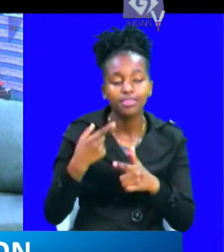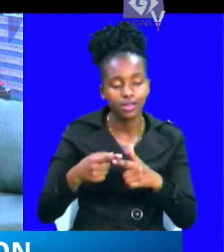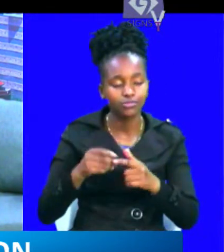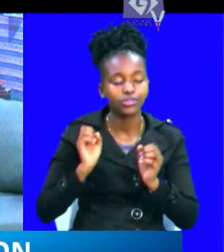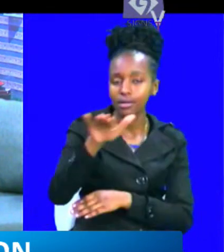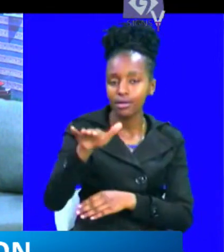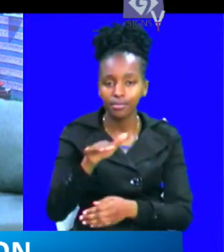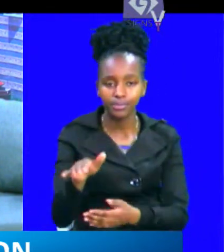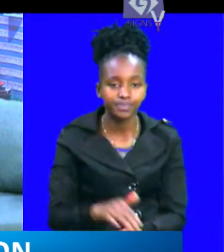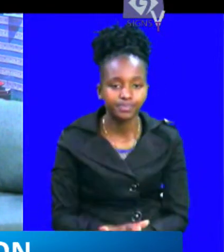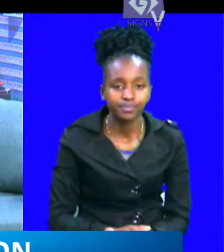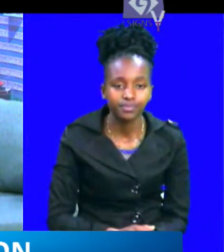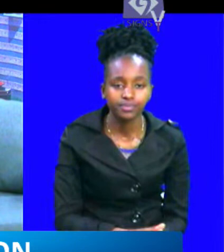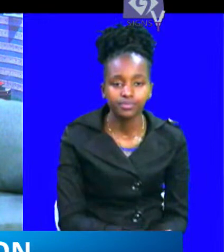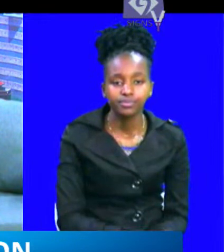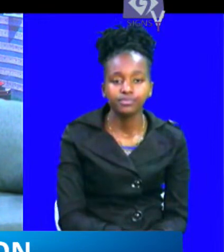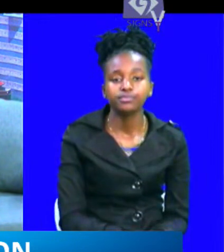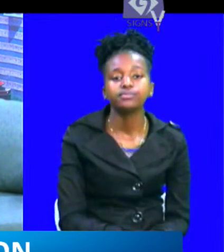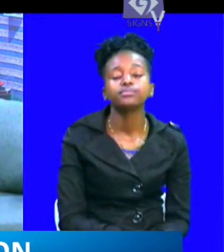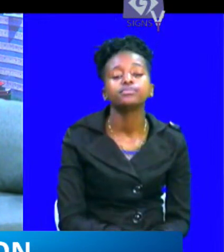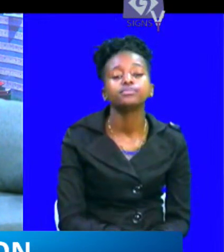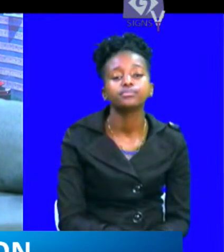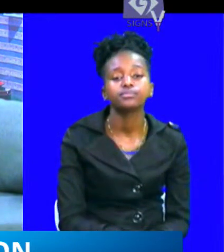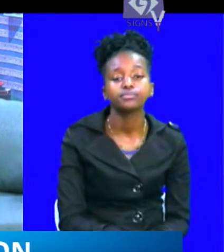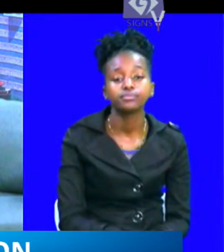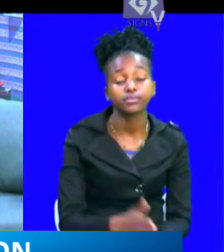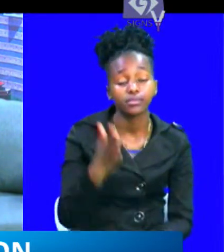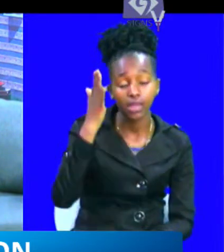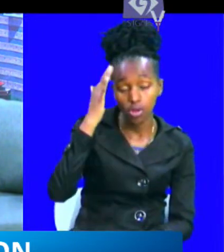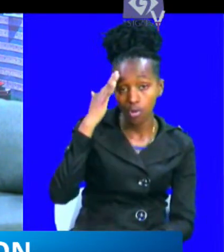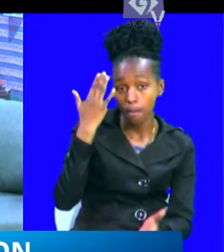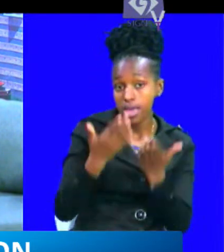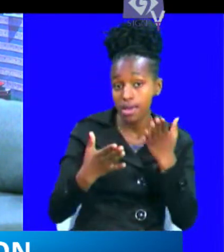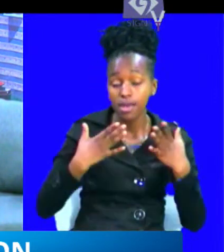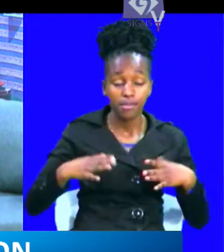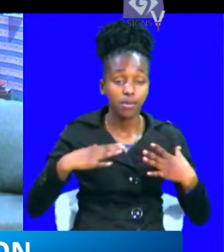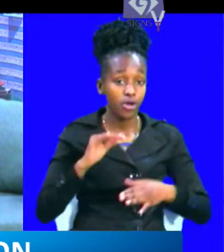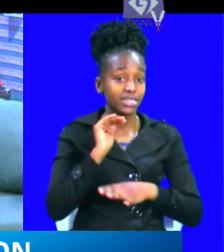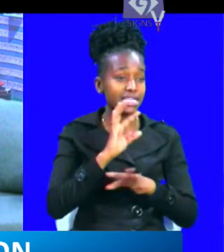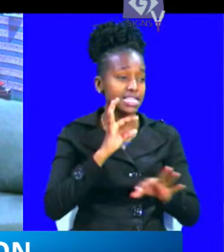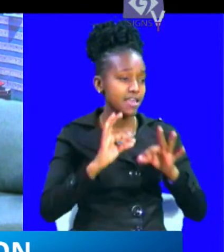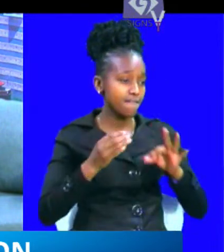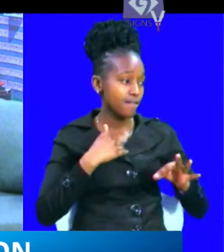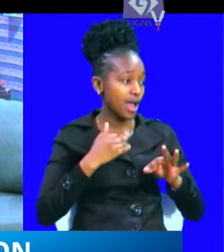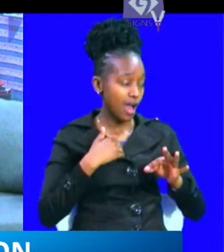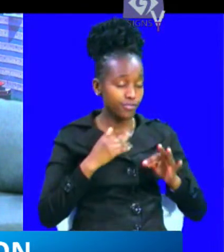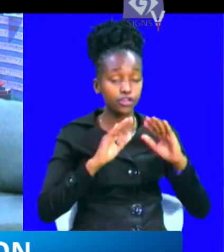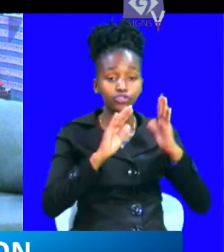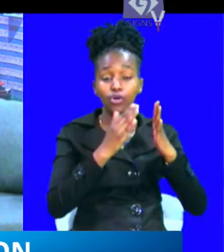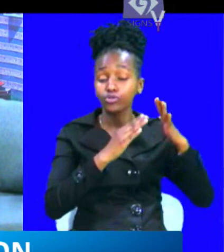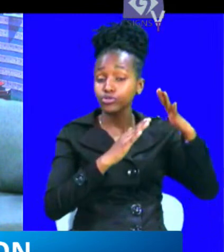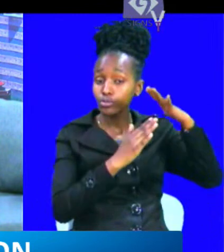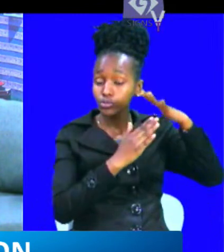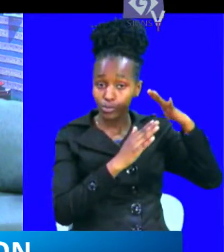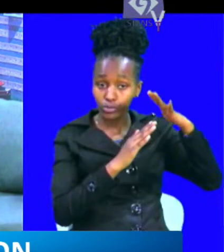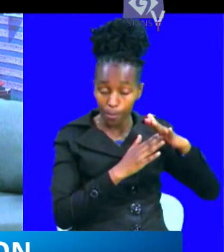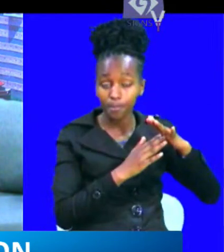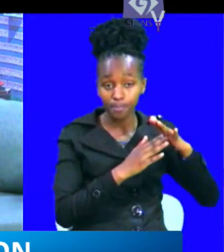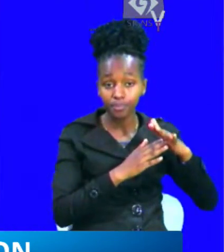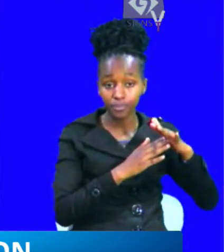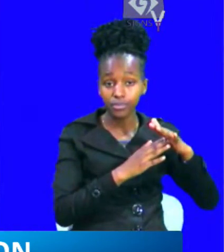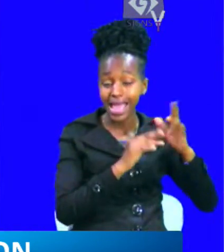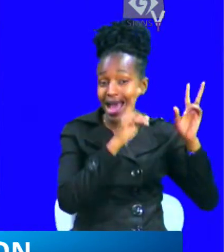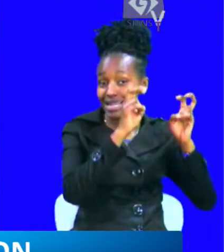Yes. and then somebody would ask if these are your key pillars and your key beneficiaries